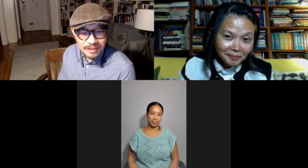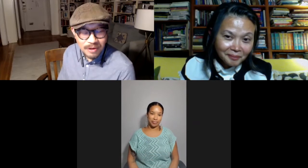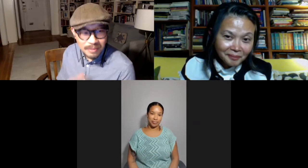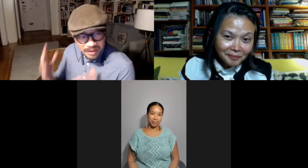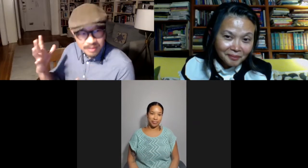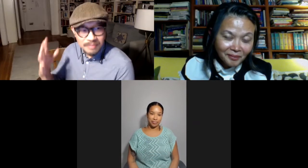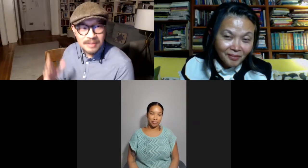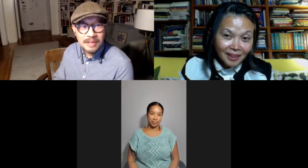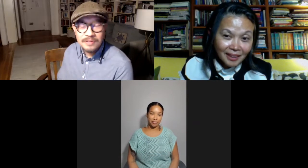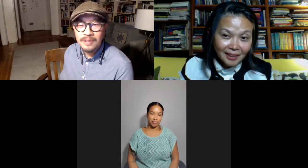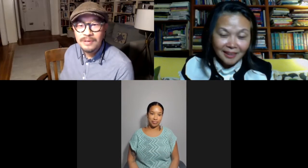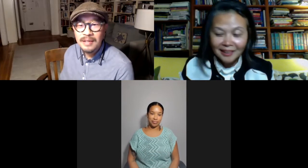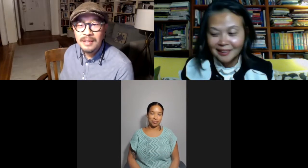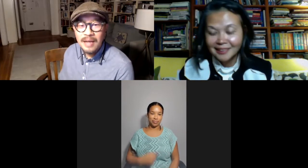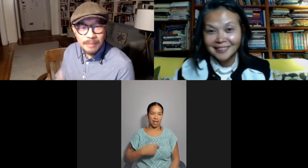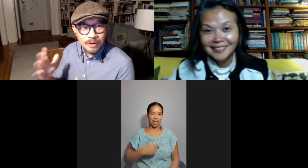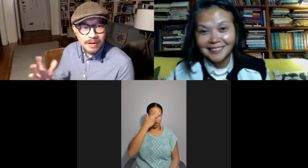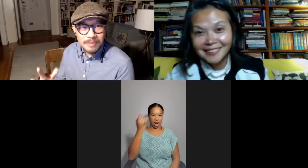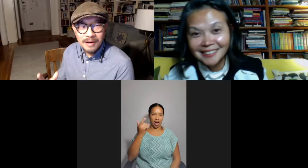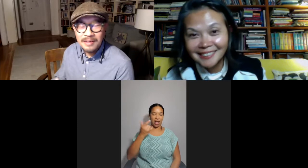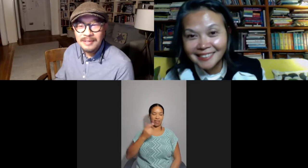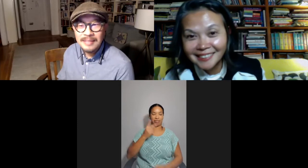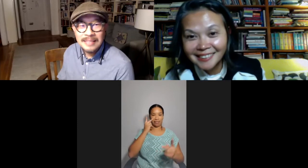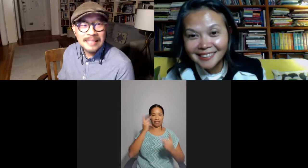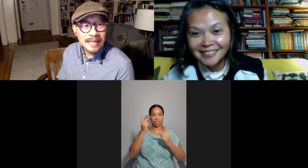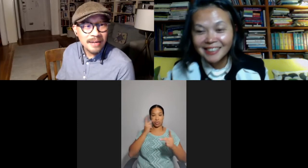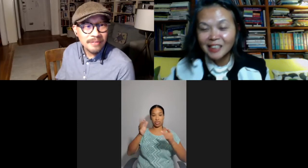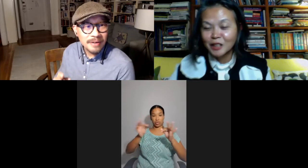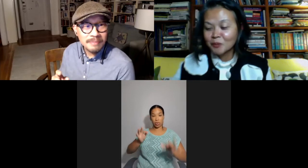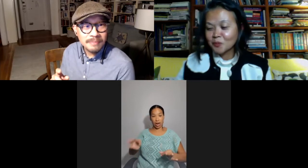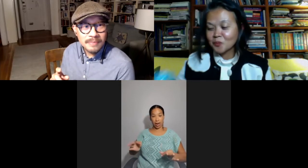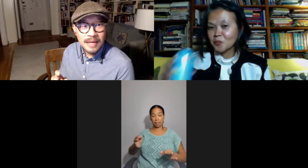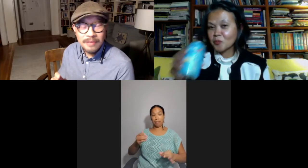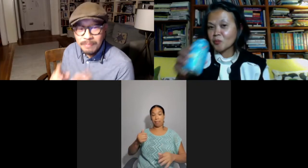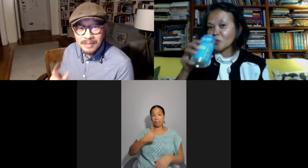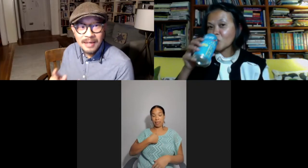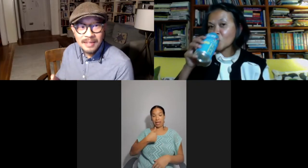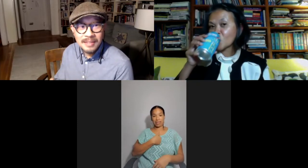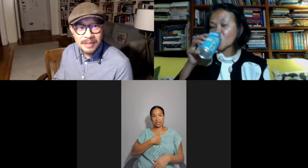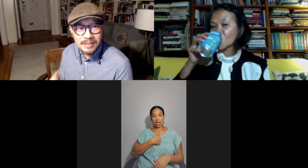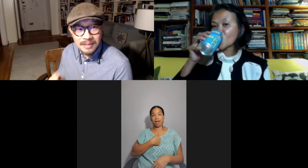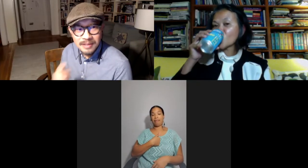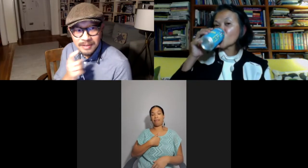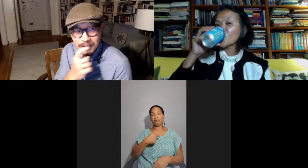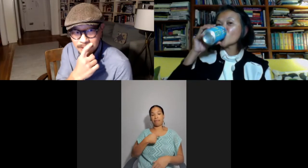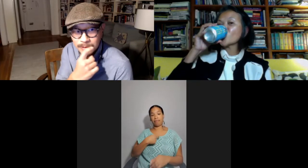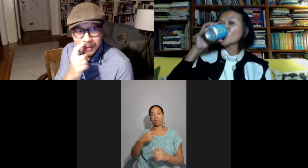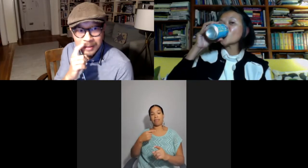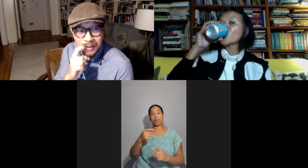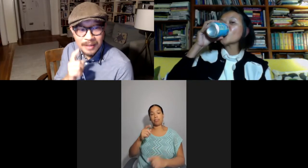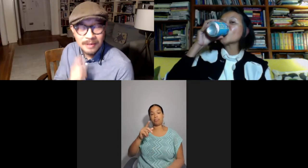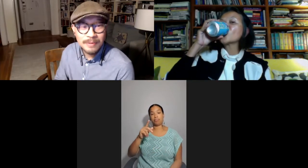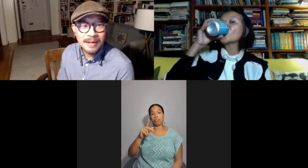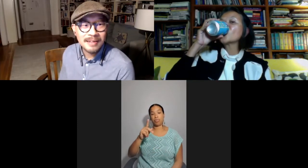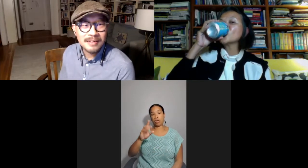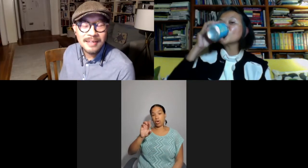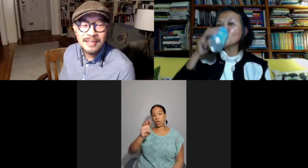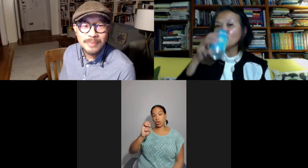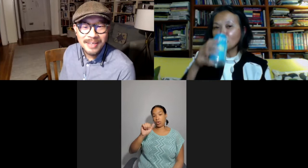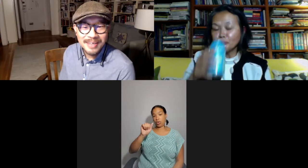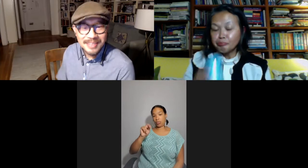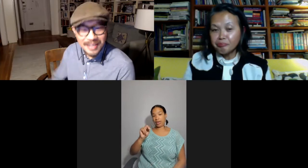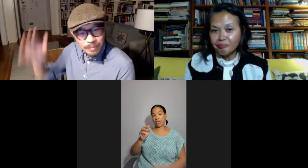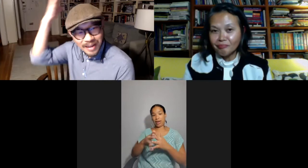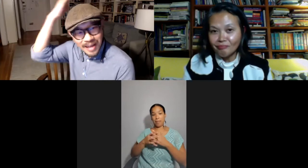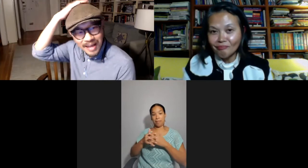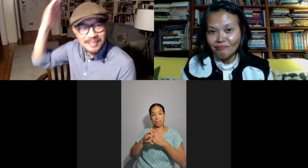visually describing myself. So I'm Korean American. I have a mustache that my son does not really like when I give